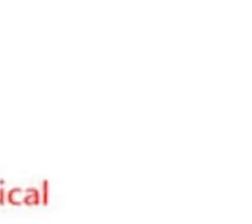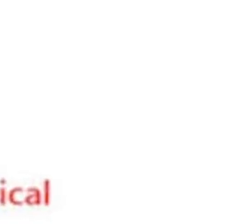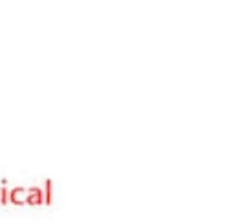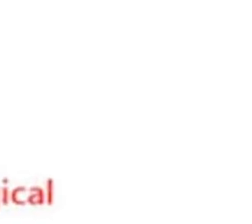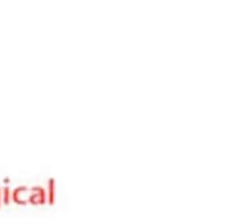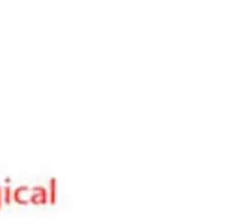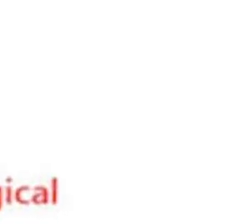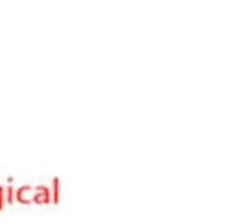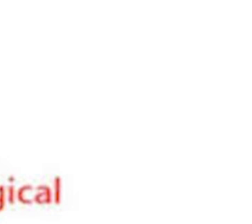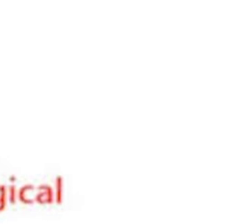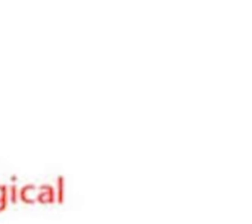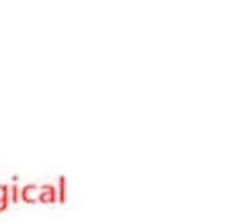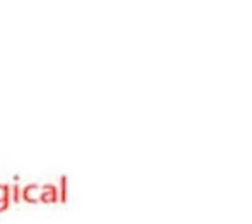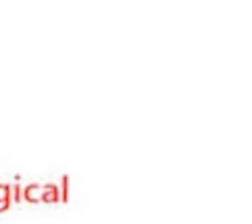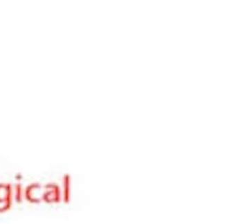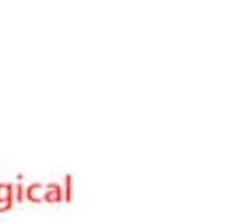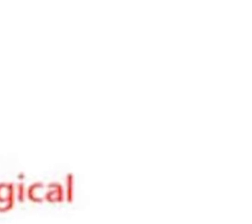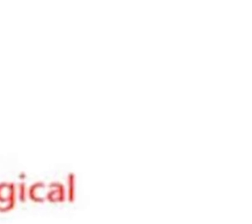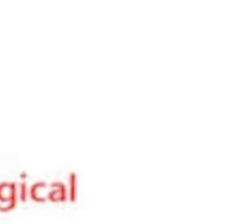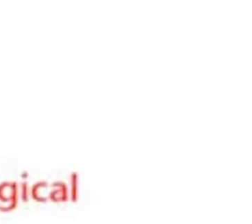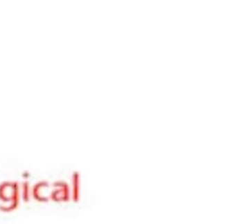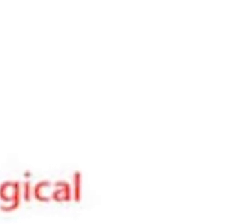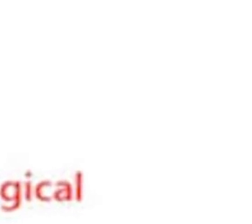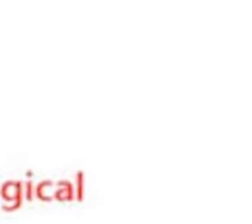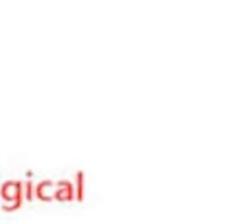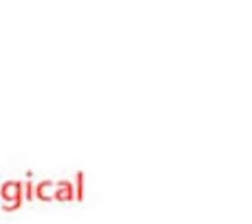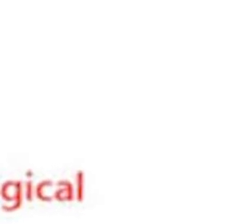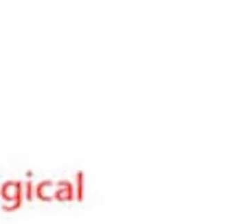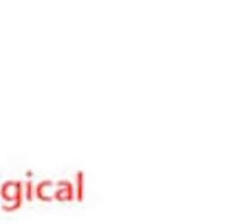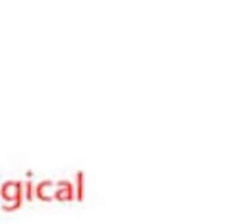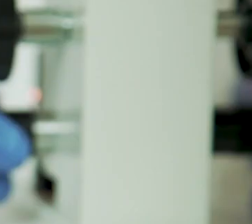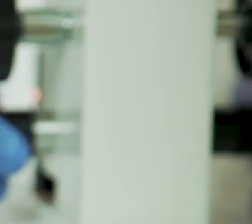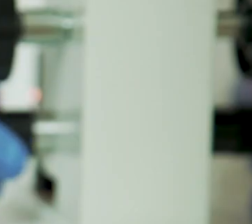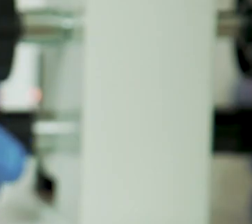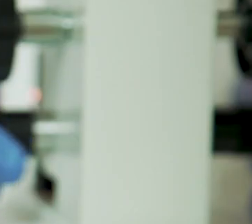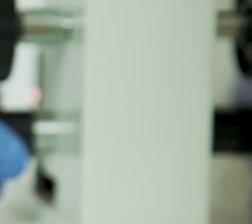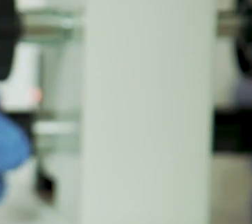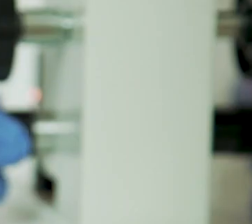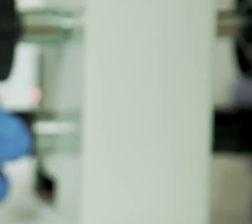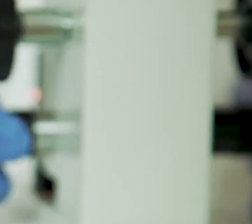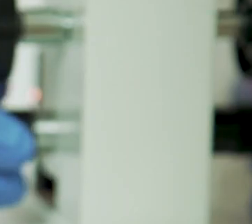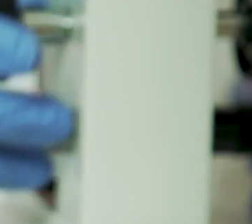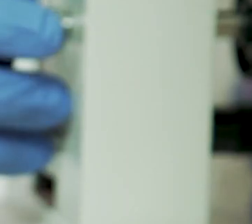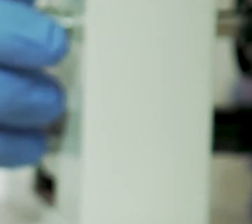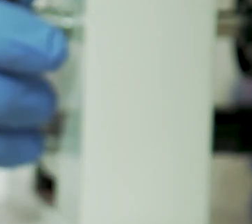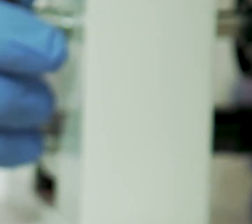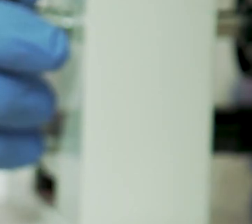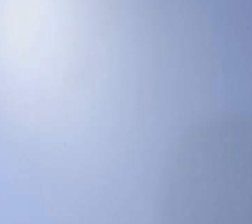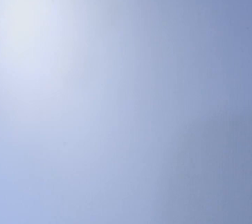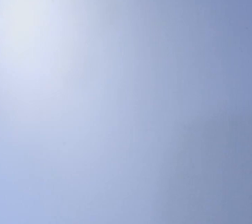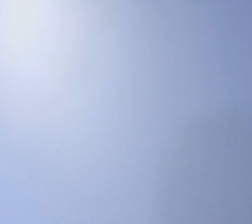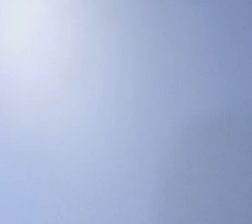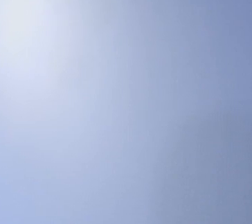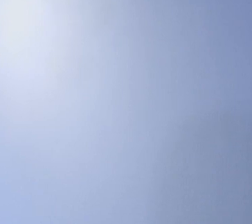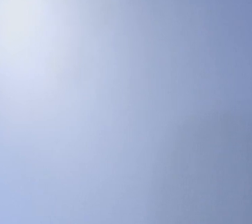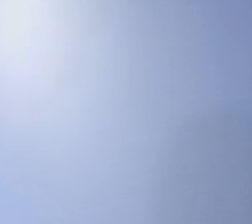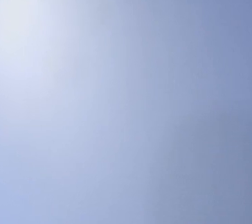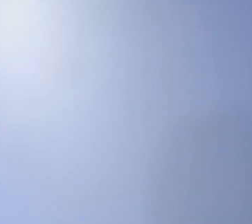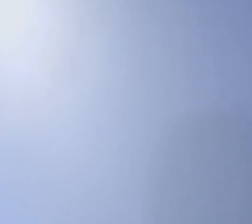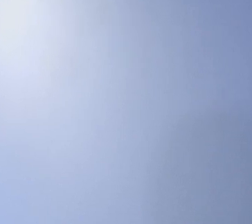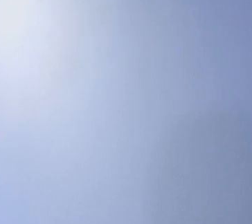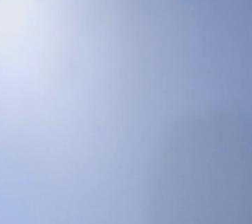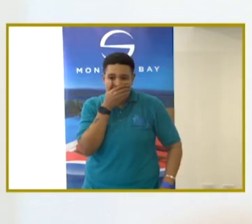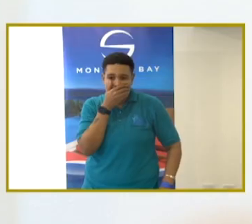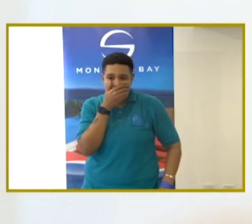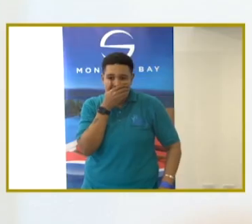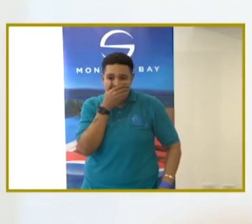that, the ministry has also approved Technology Solutions Limited to do environmental testing. And what this